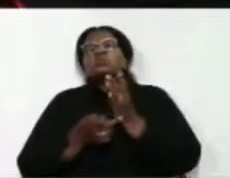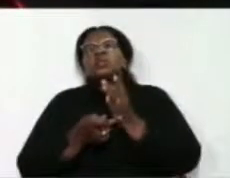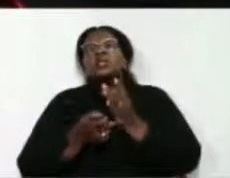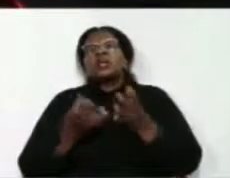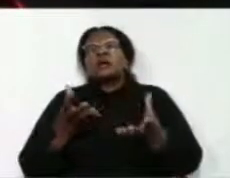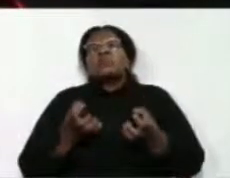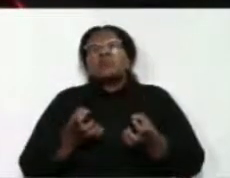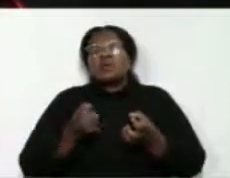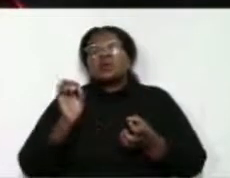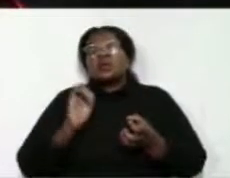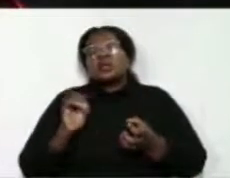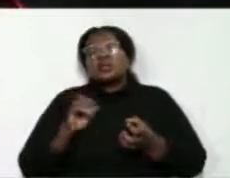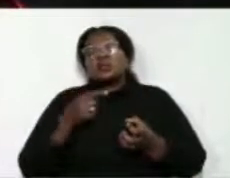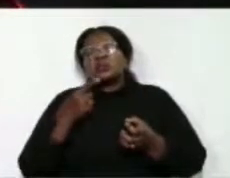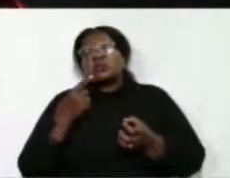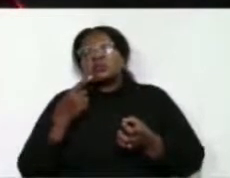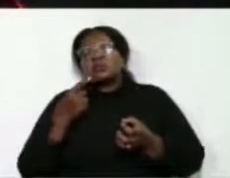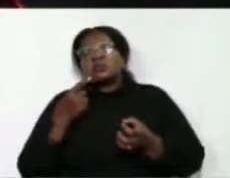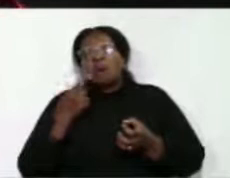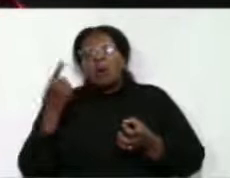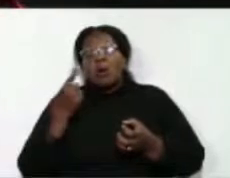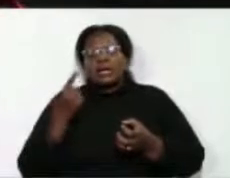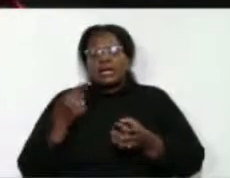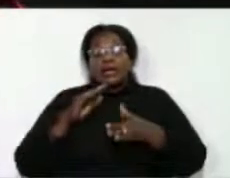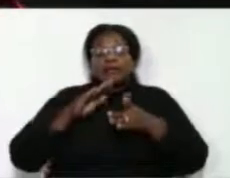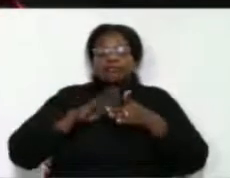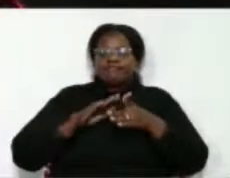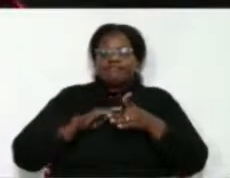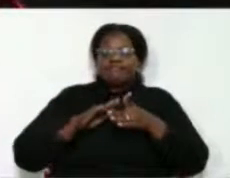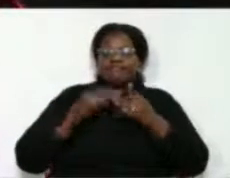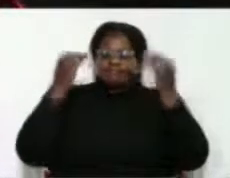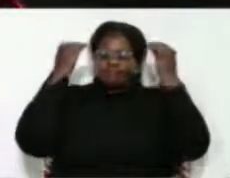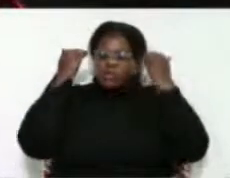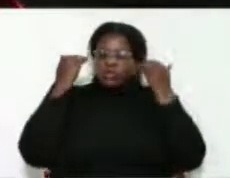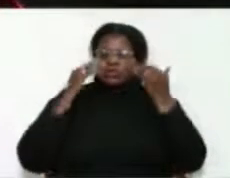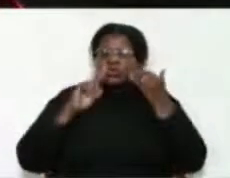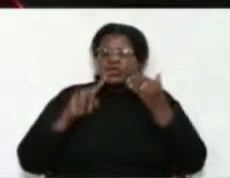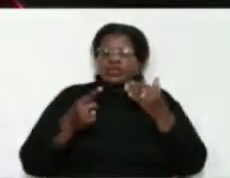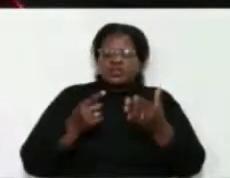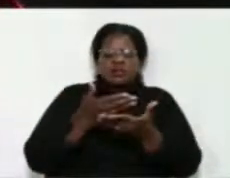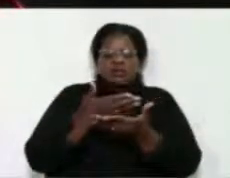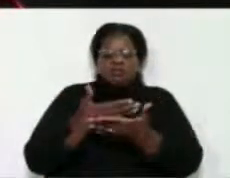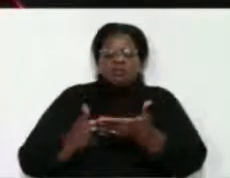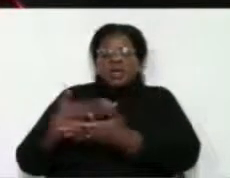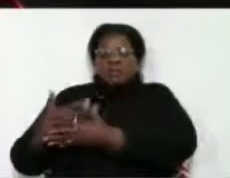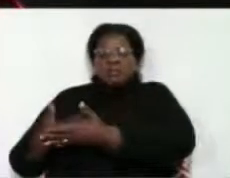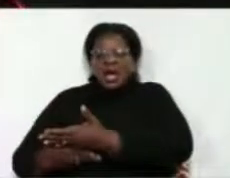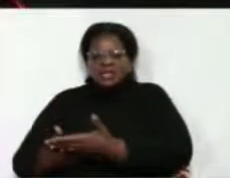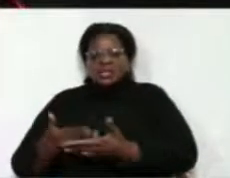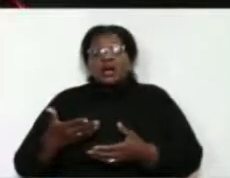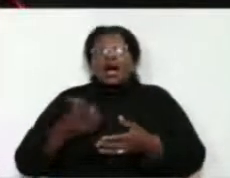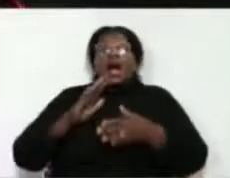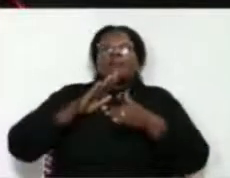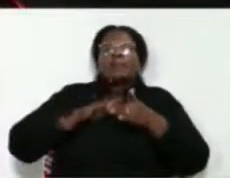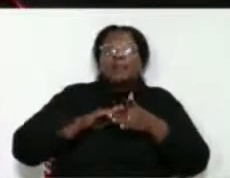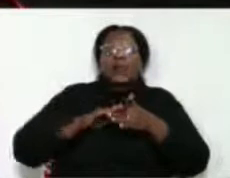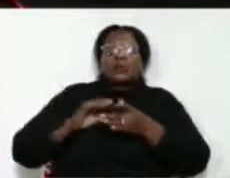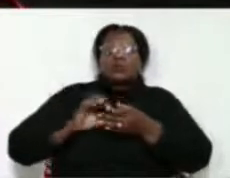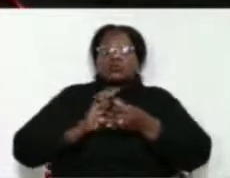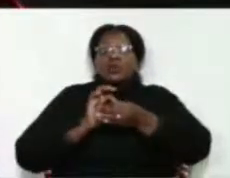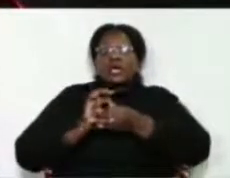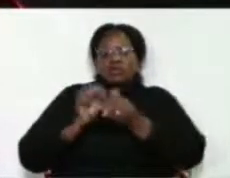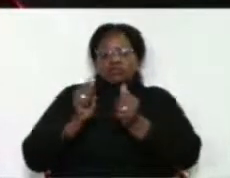involve legal, so you don't have to acquire legal or advice when you are forming